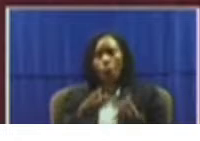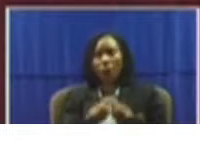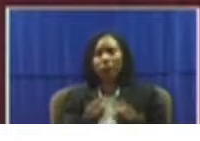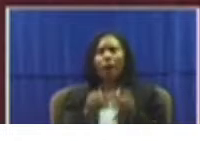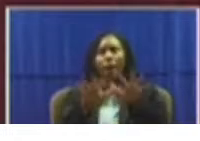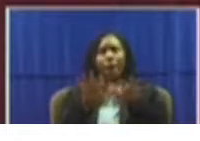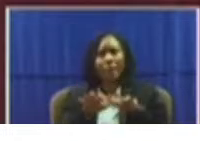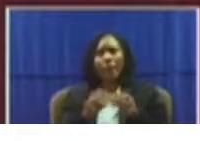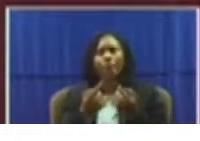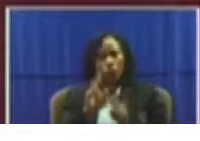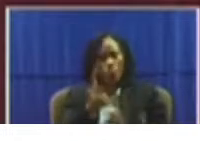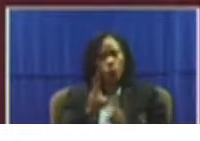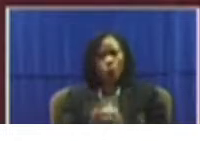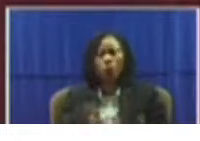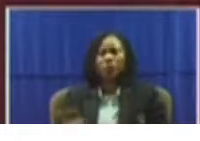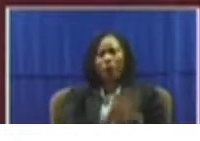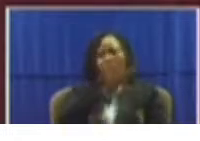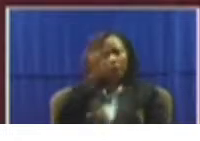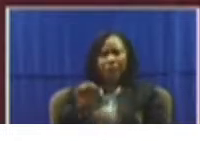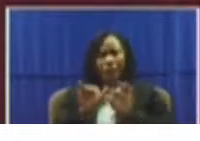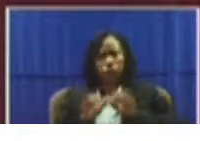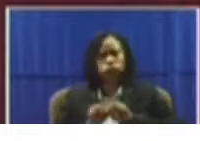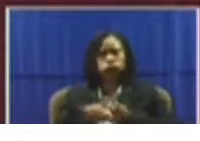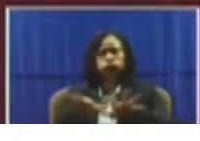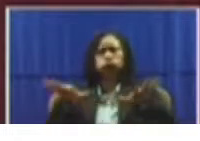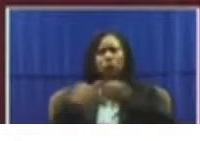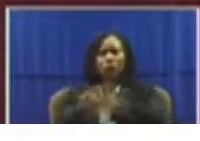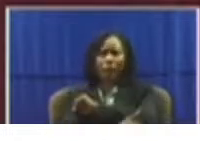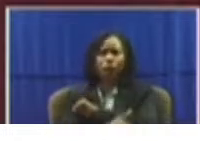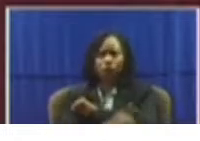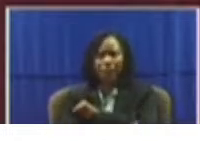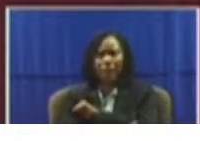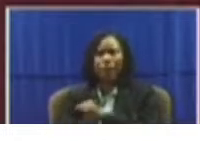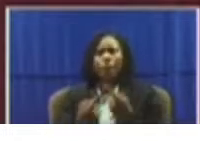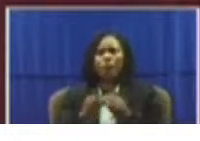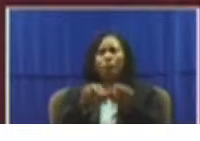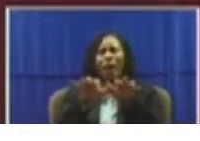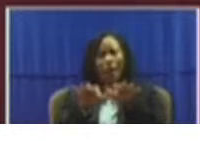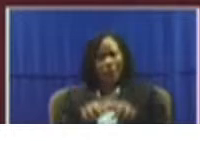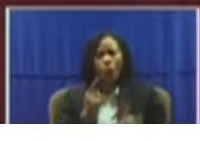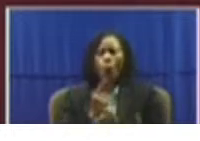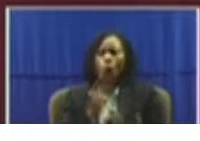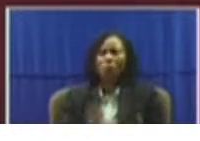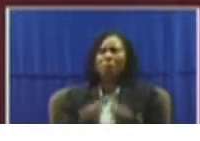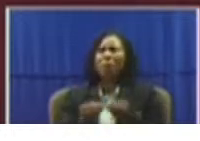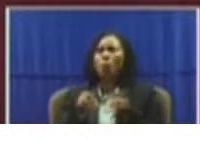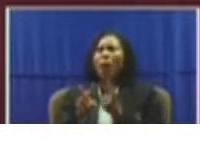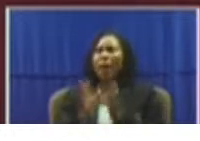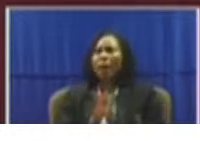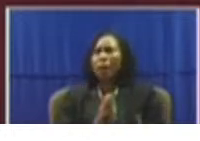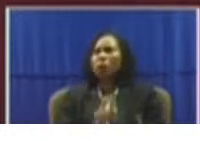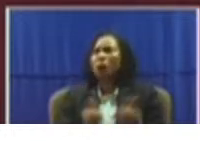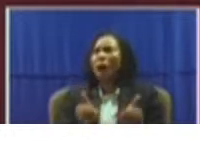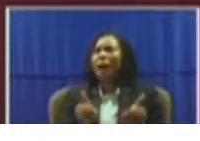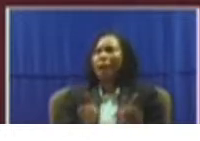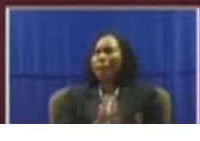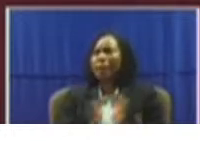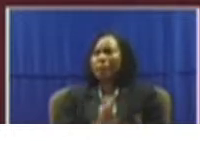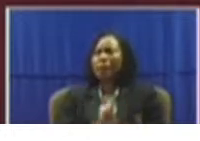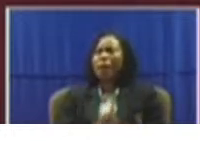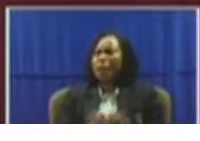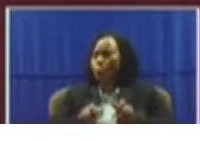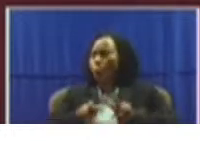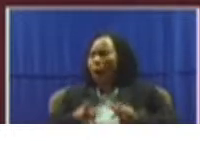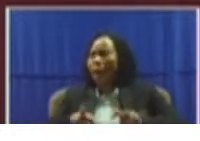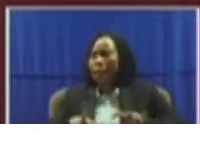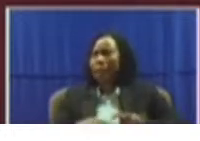whole. On the rare occasion that Parliament found its teeth and managed to organise an inquiry into state capture of Eskom,